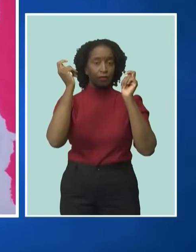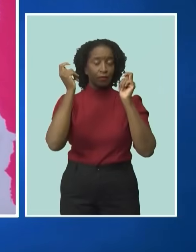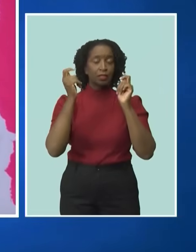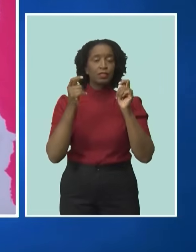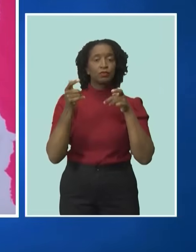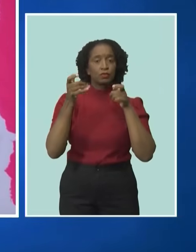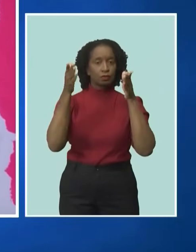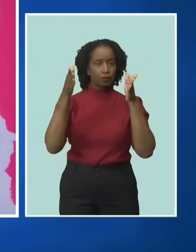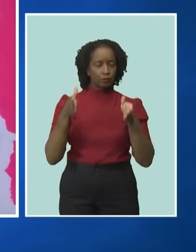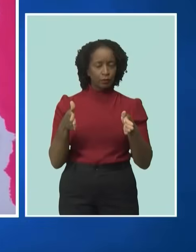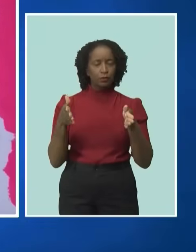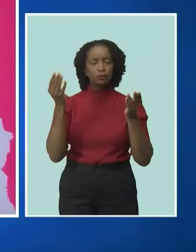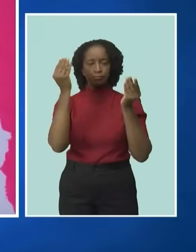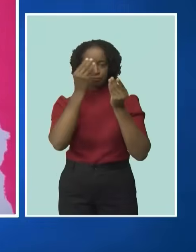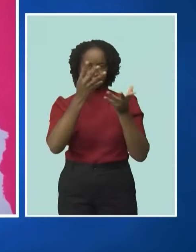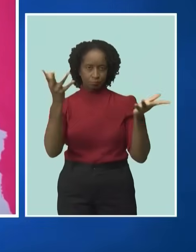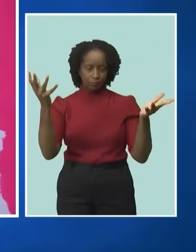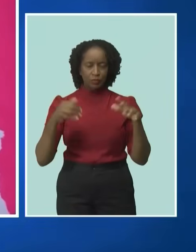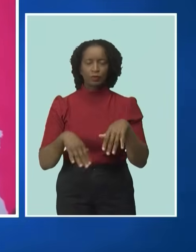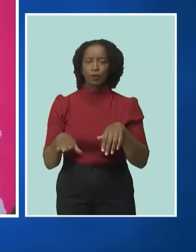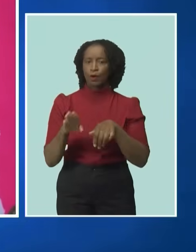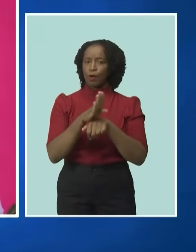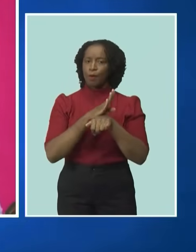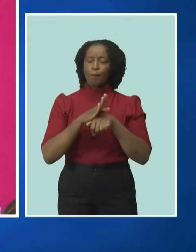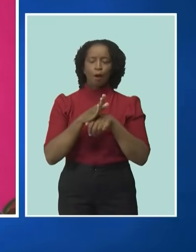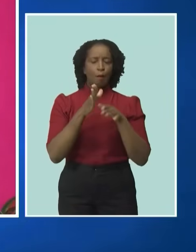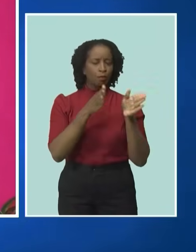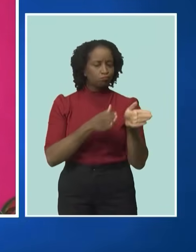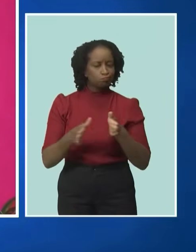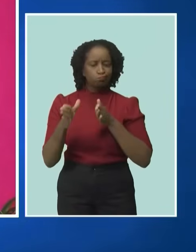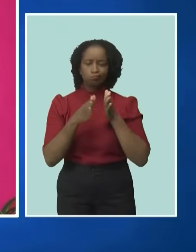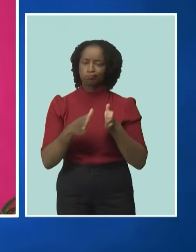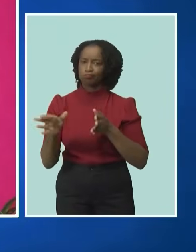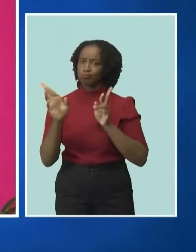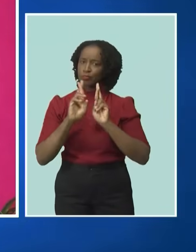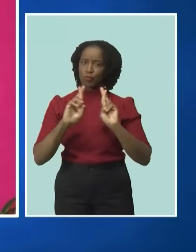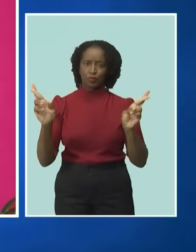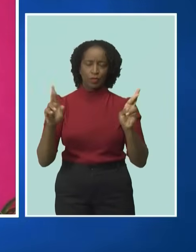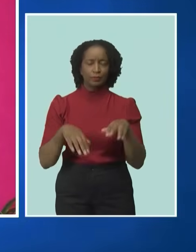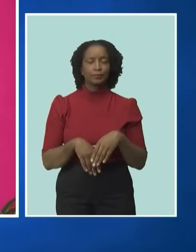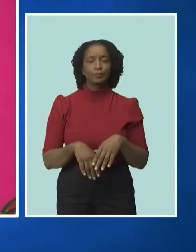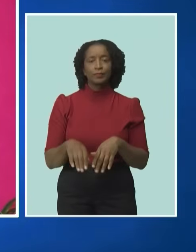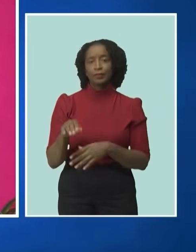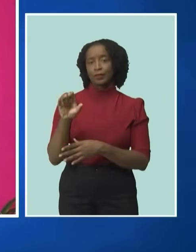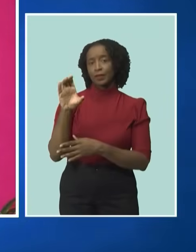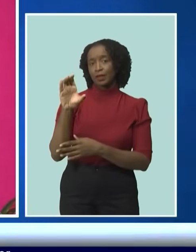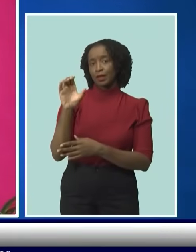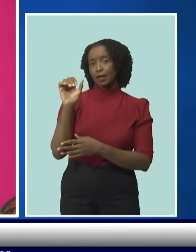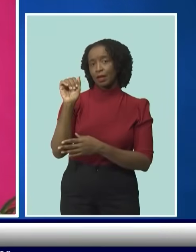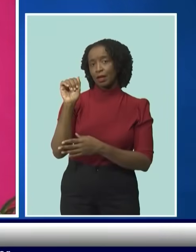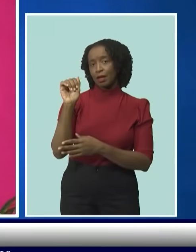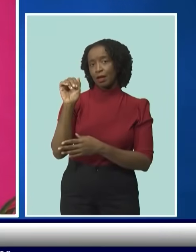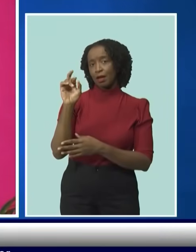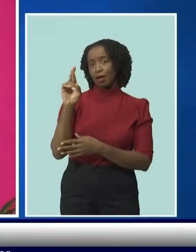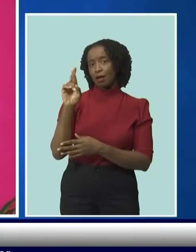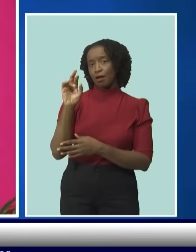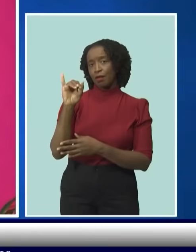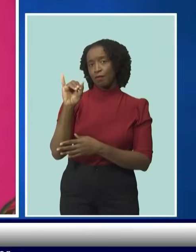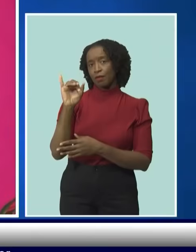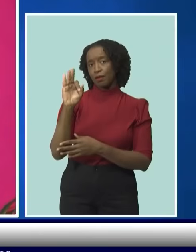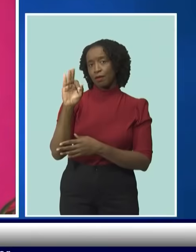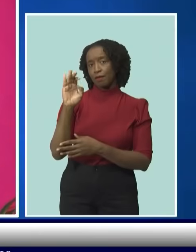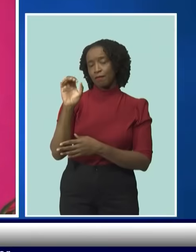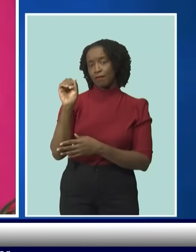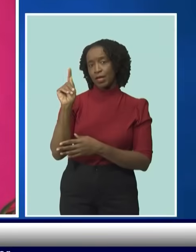Roberts, says Barbados is ready to deliver. Carifesta is a regional festival being staged in